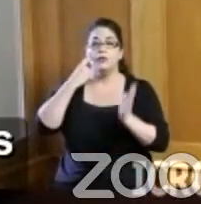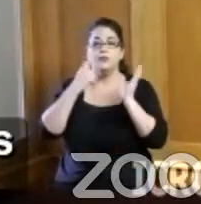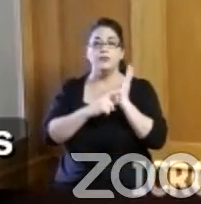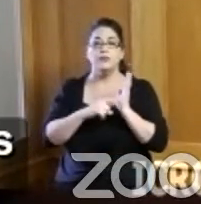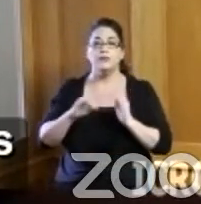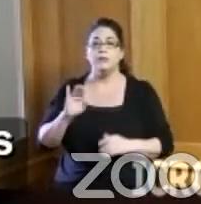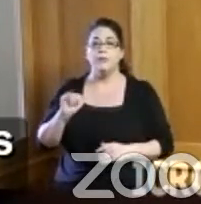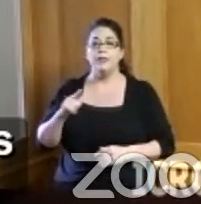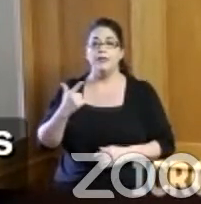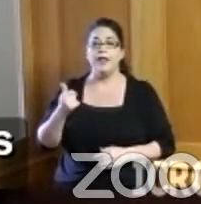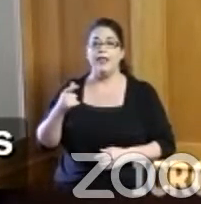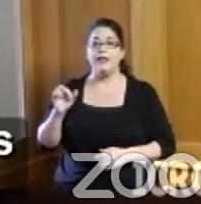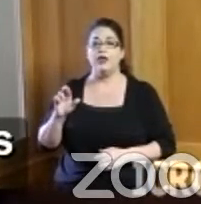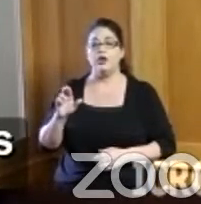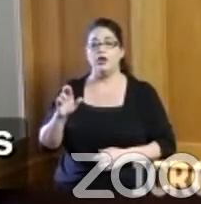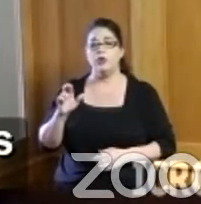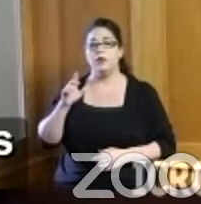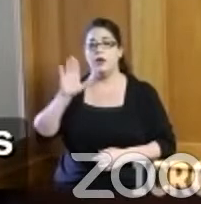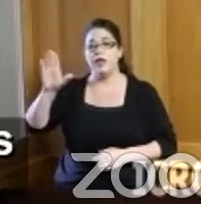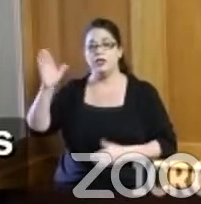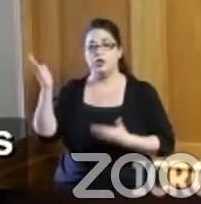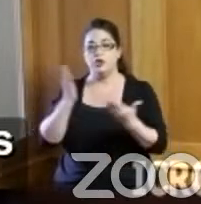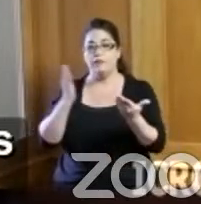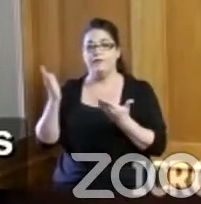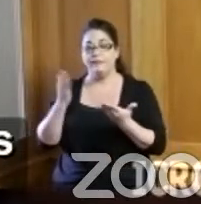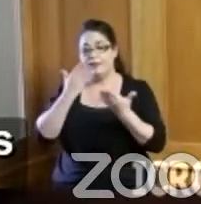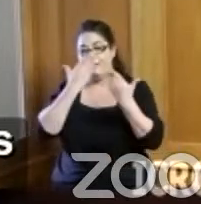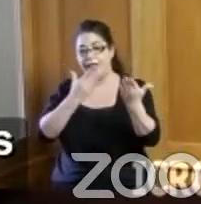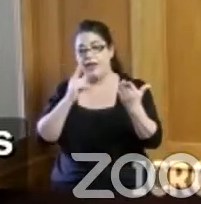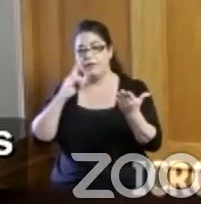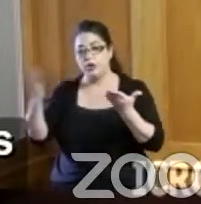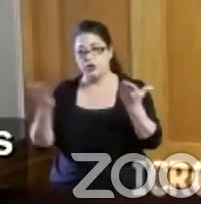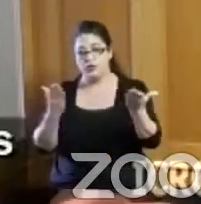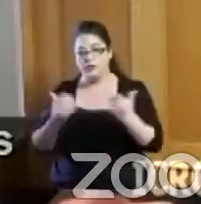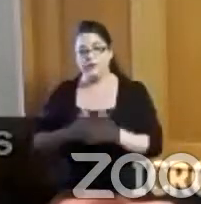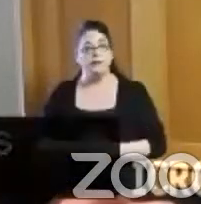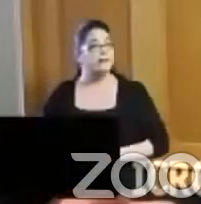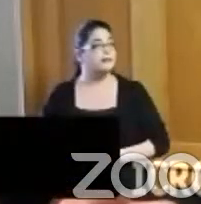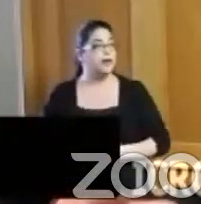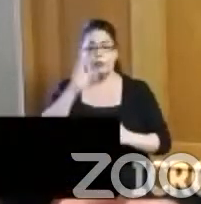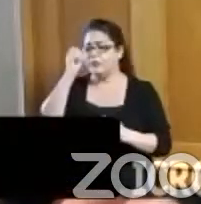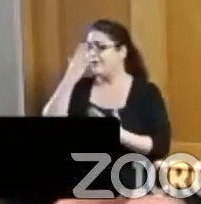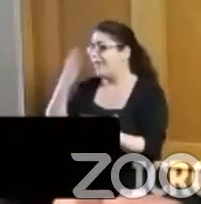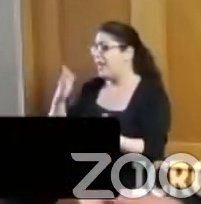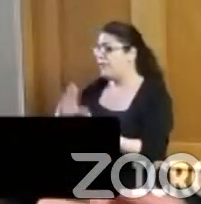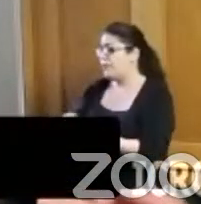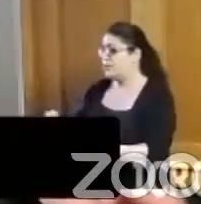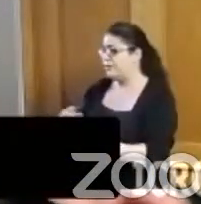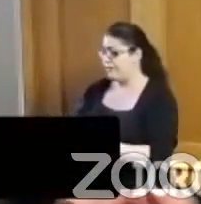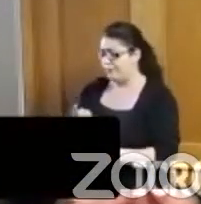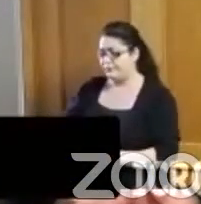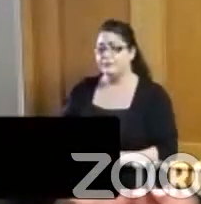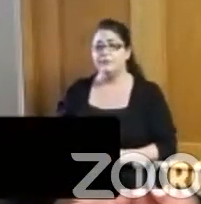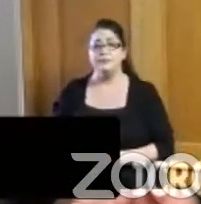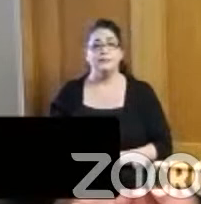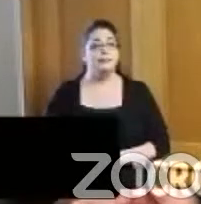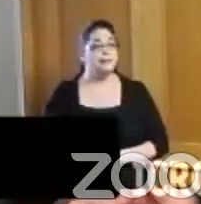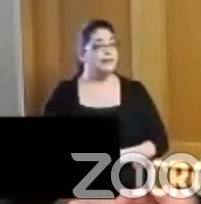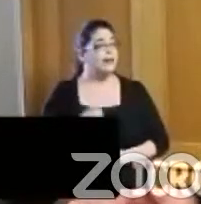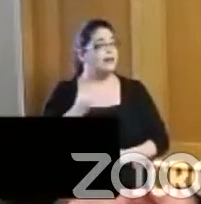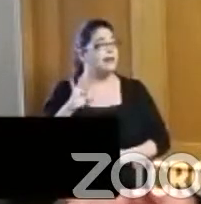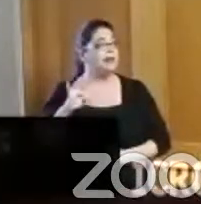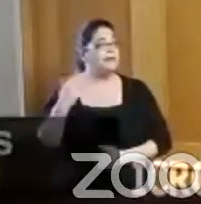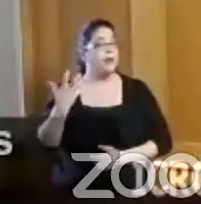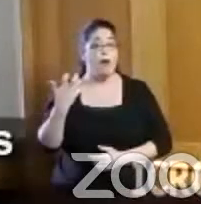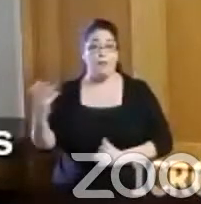Bill Gallagher did serve for, I think, 5 years and thank him for his service. Thank you. Thank you for bringing that up. And he has the opportunity, if he wants to come back